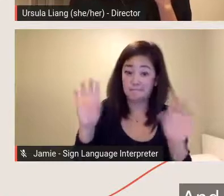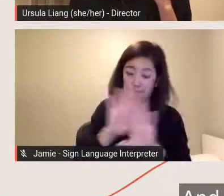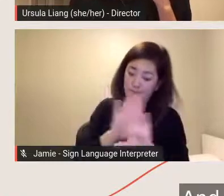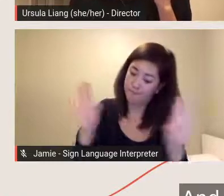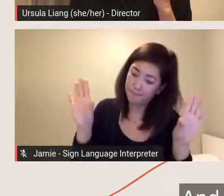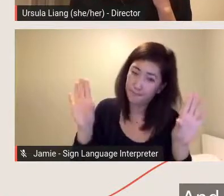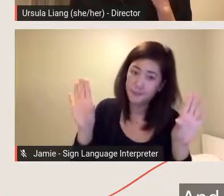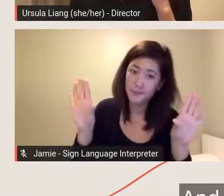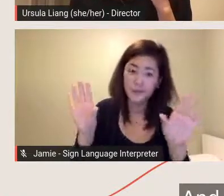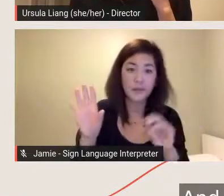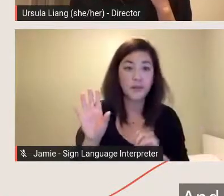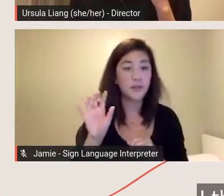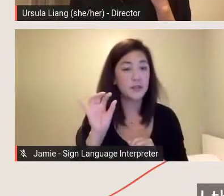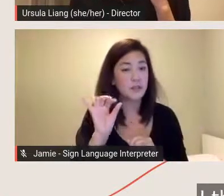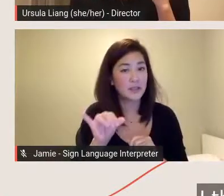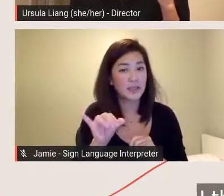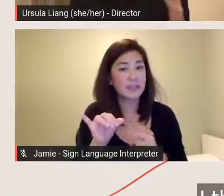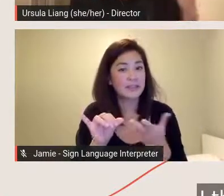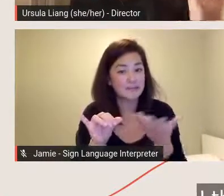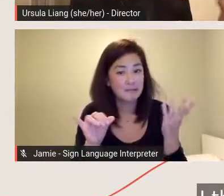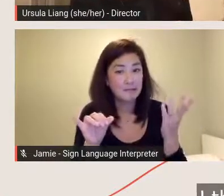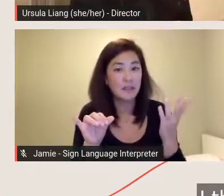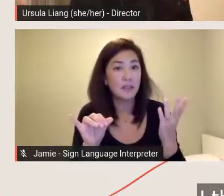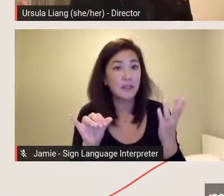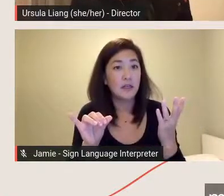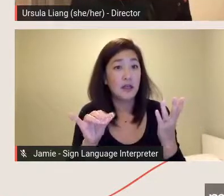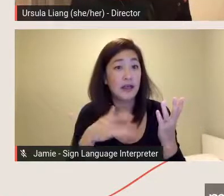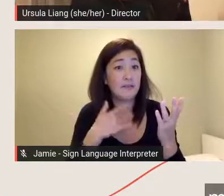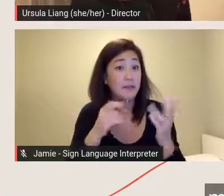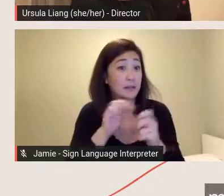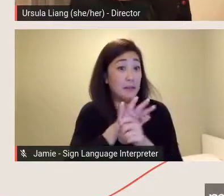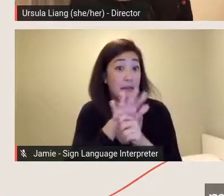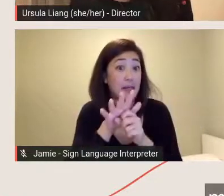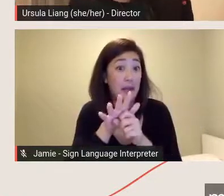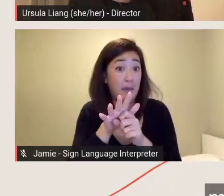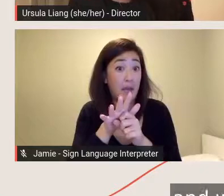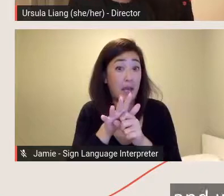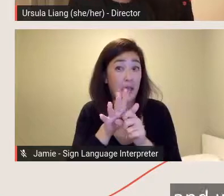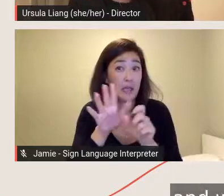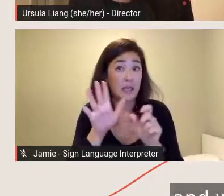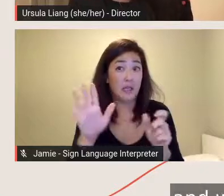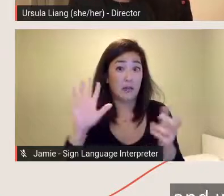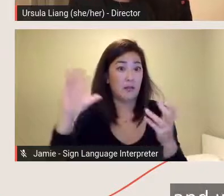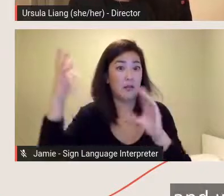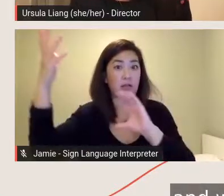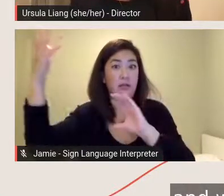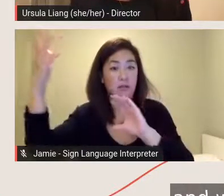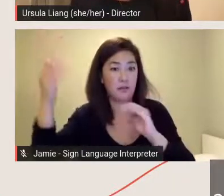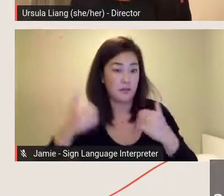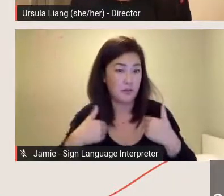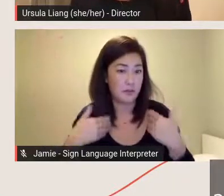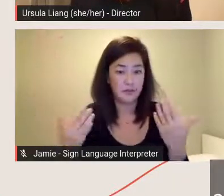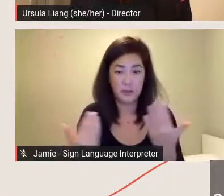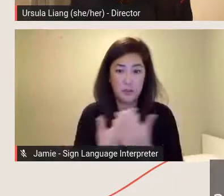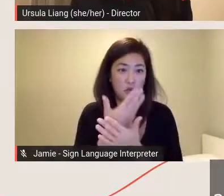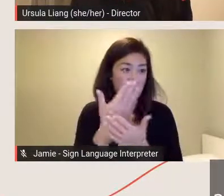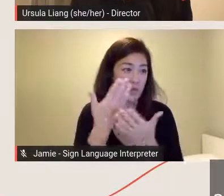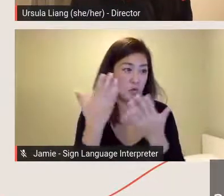And so that was where things were. You know, I think the pandemic kind of like made everything go a little wild, and we had this sort of new uprising of a